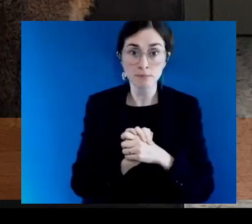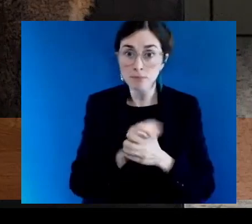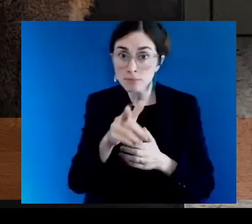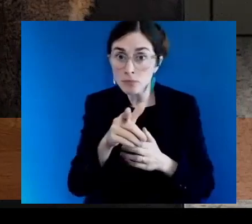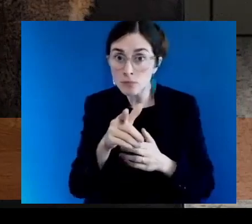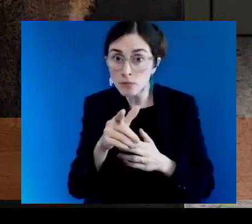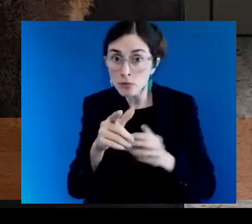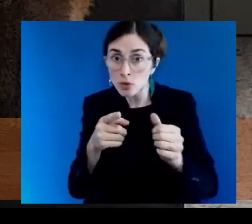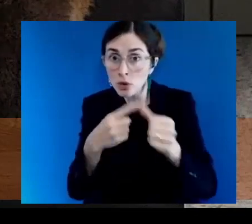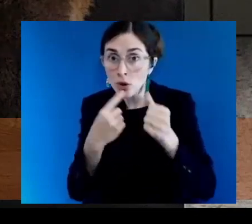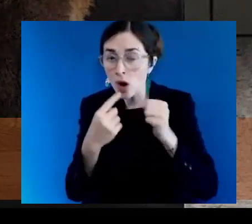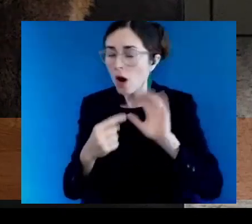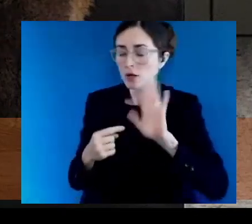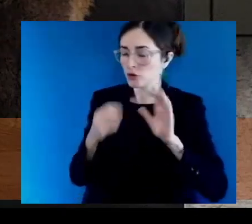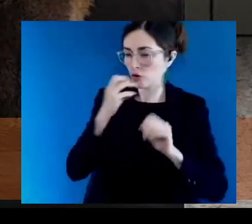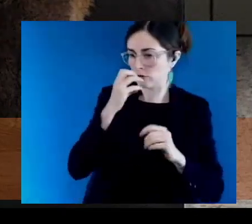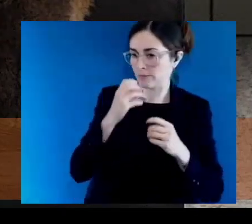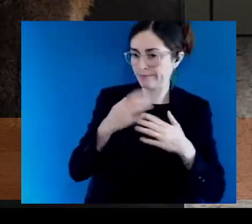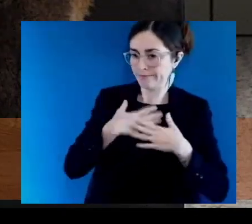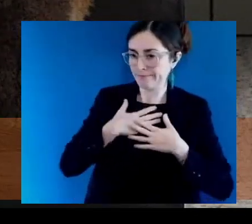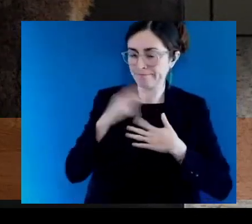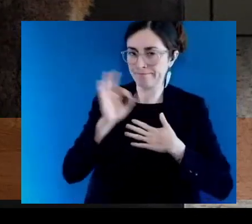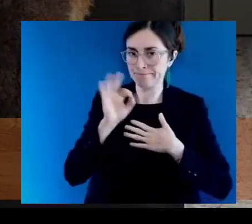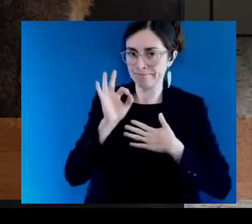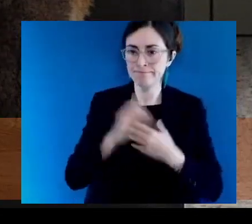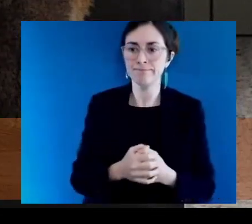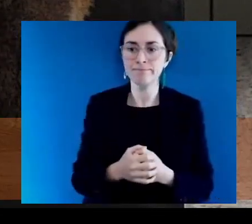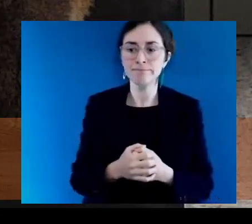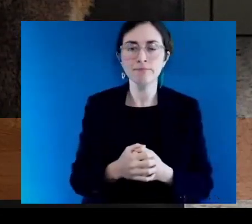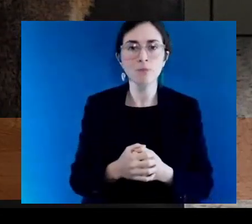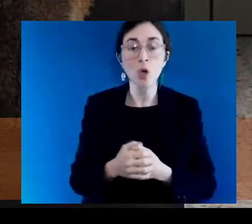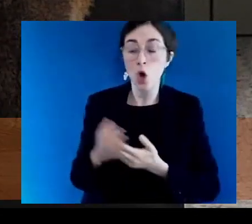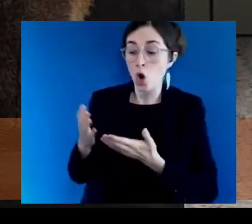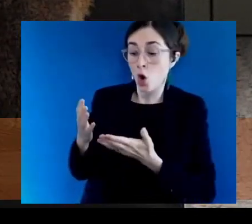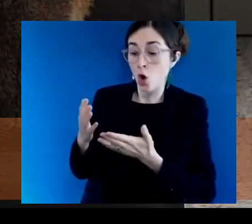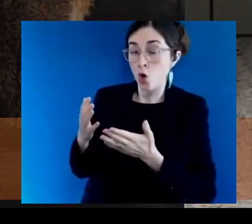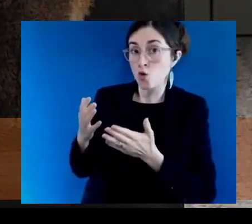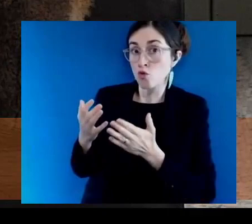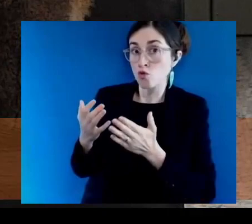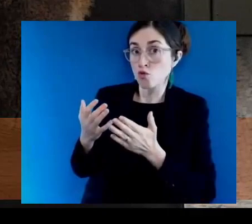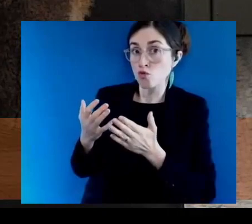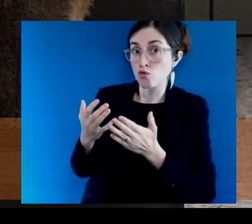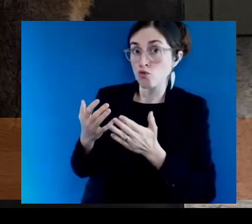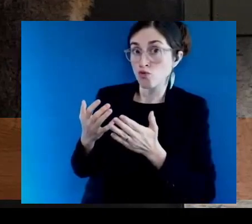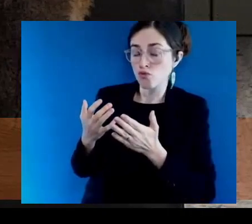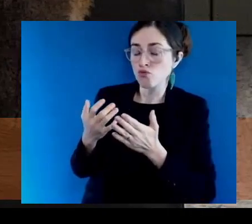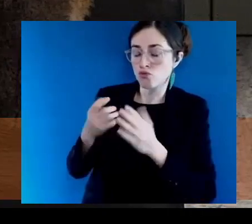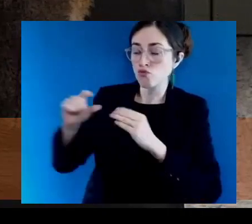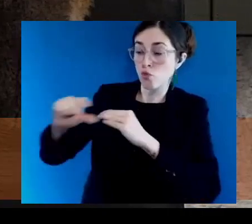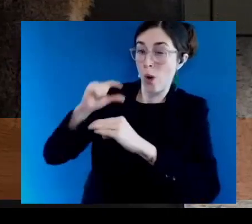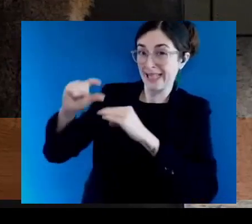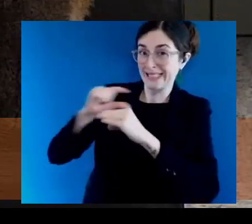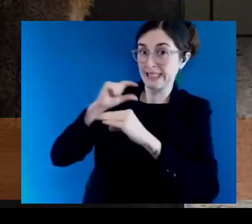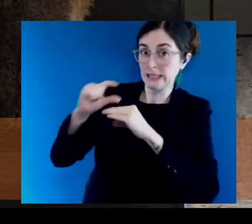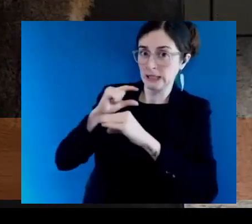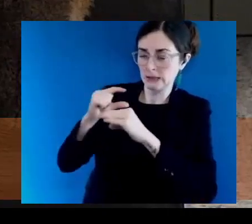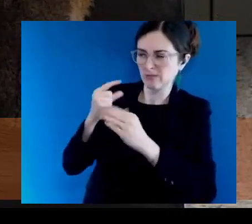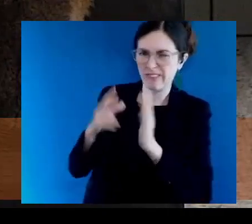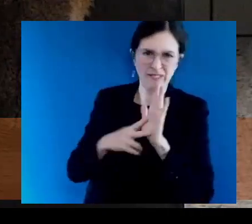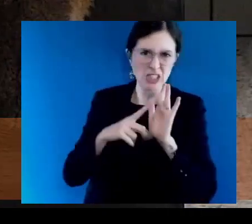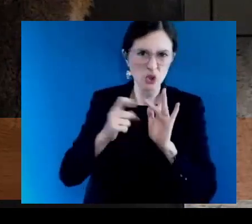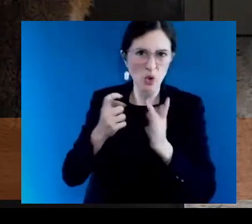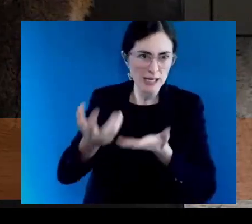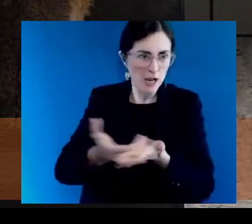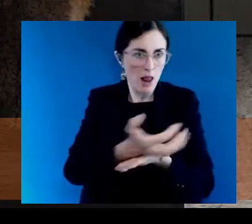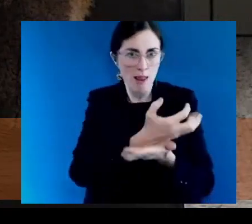did, but okay. I didn't. I'm sorry. Royalties collected by the state from each of these activities go